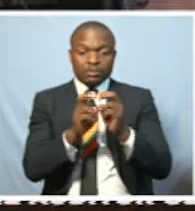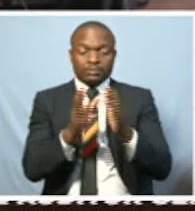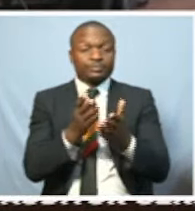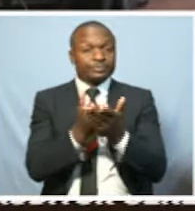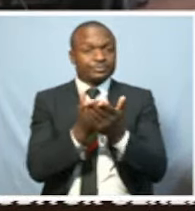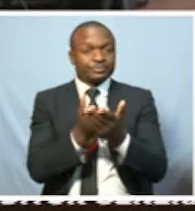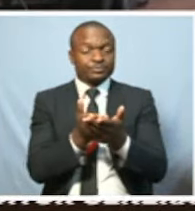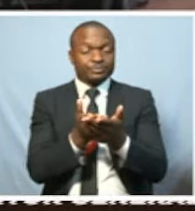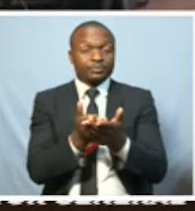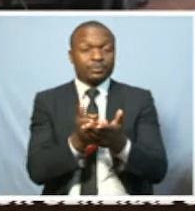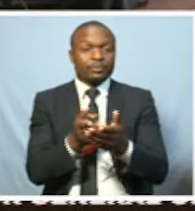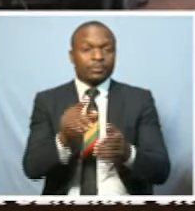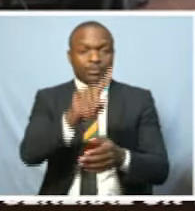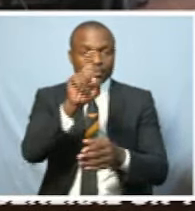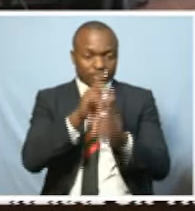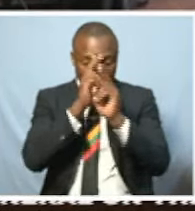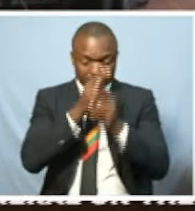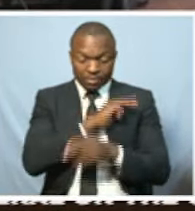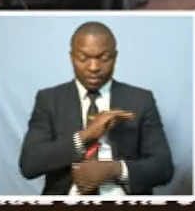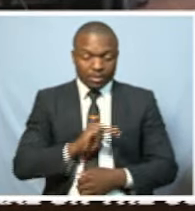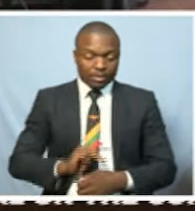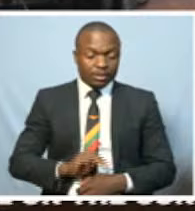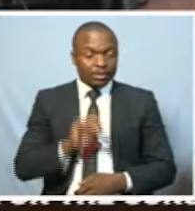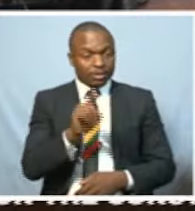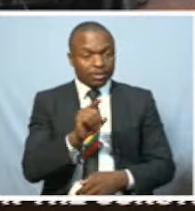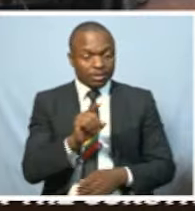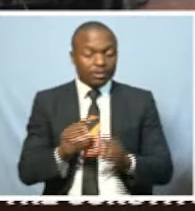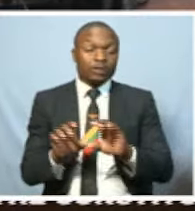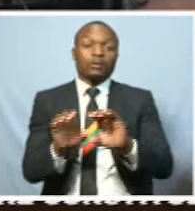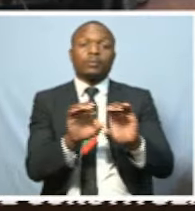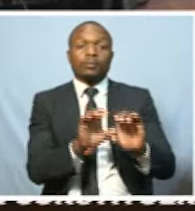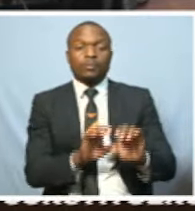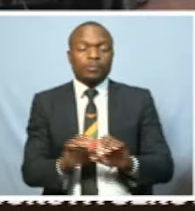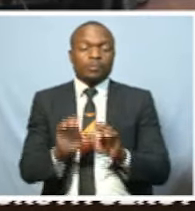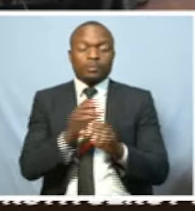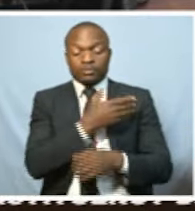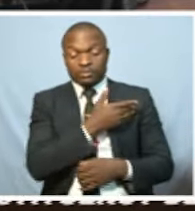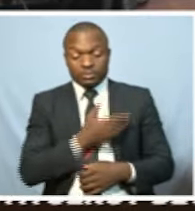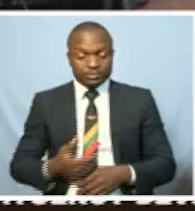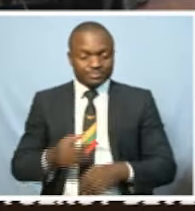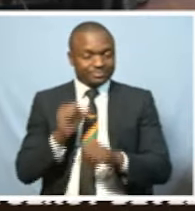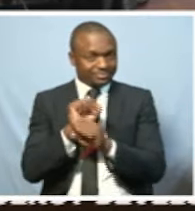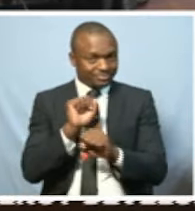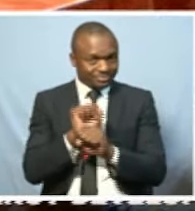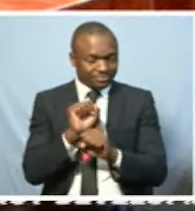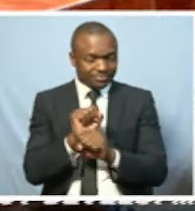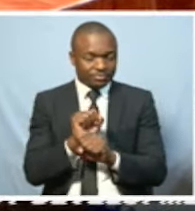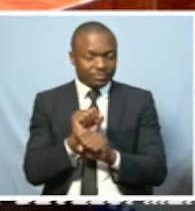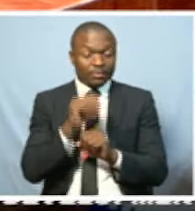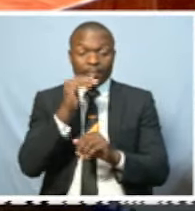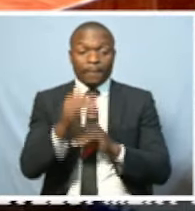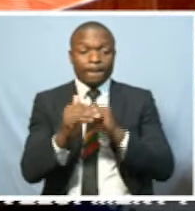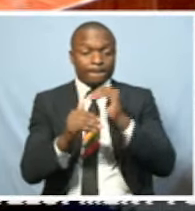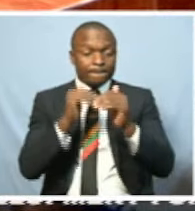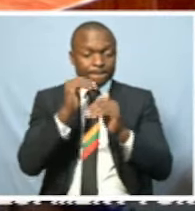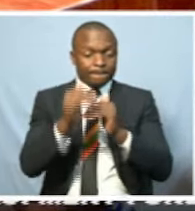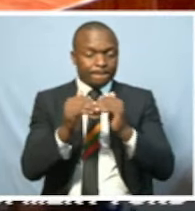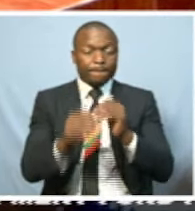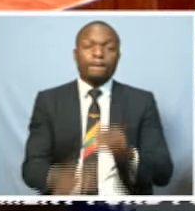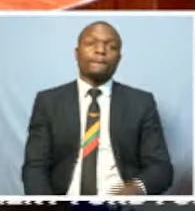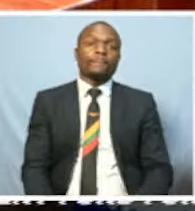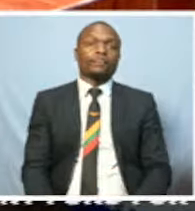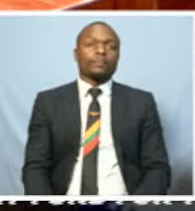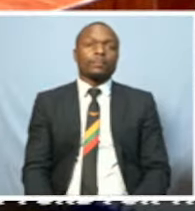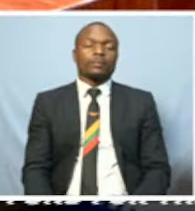The question from the honorable member is, did you undertake due diligence? The stages, obviously, very